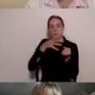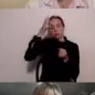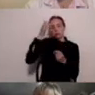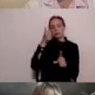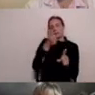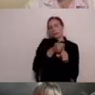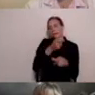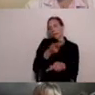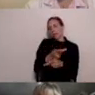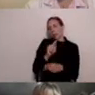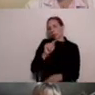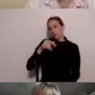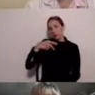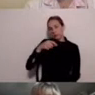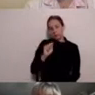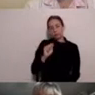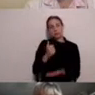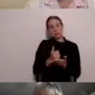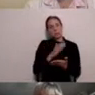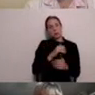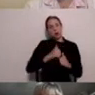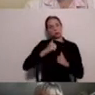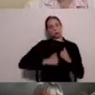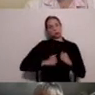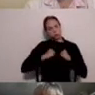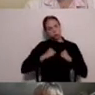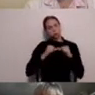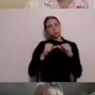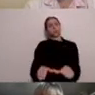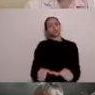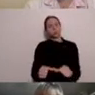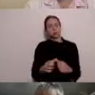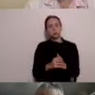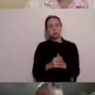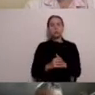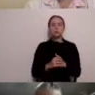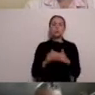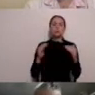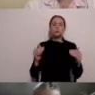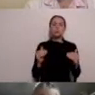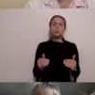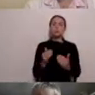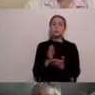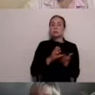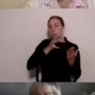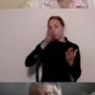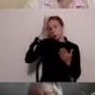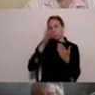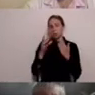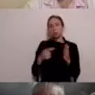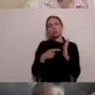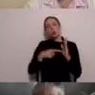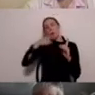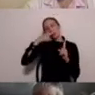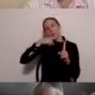tips, really to help bolster their resilience. We had parent leaders showing uplifting positive messages